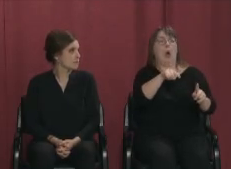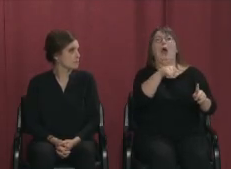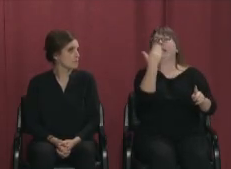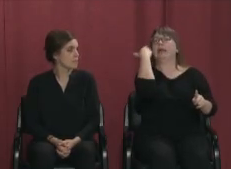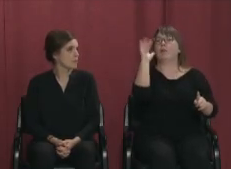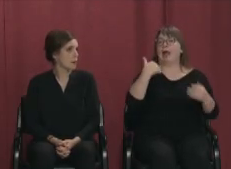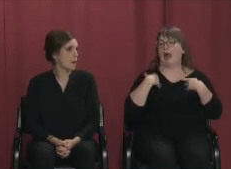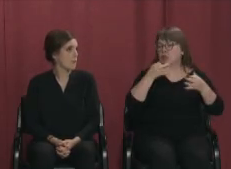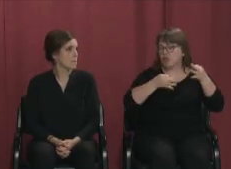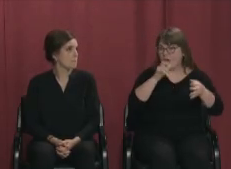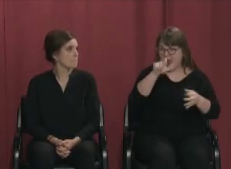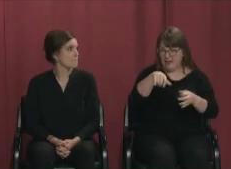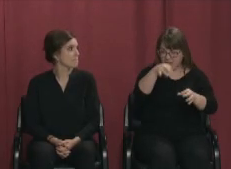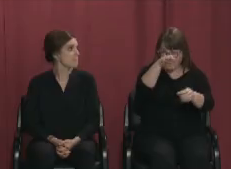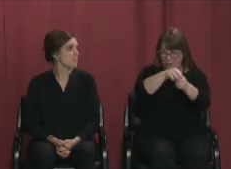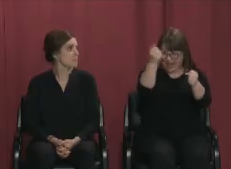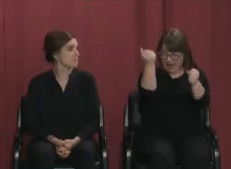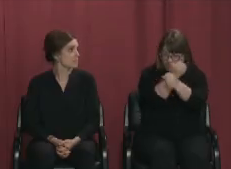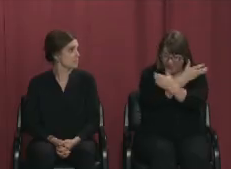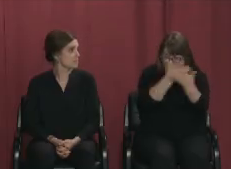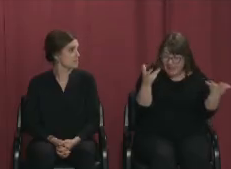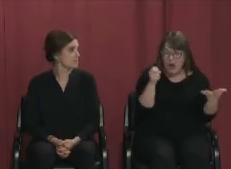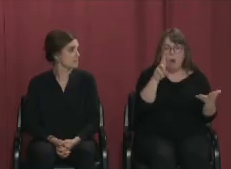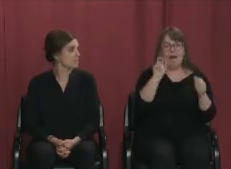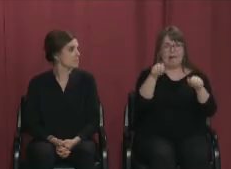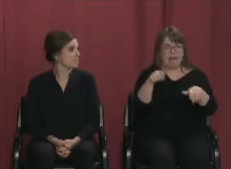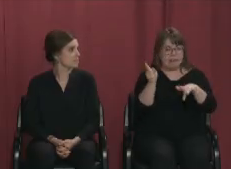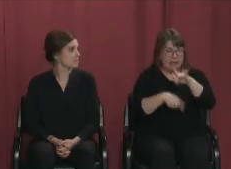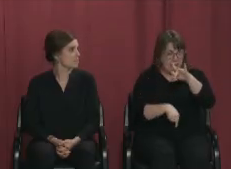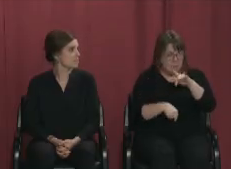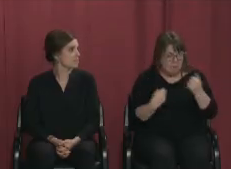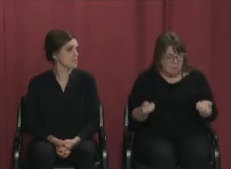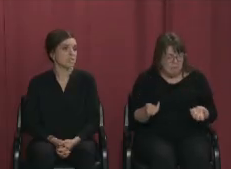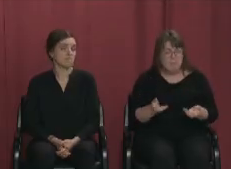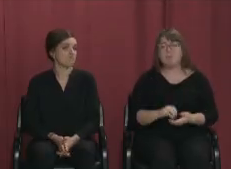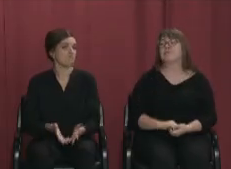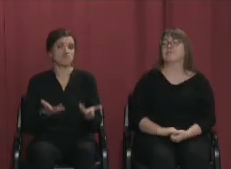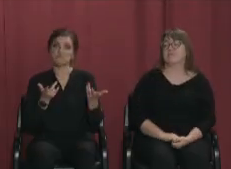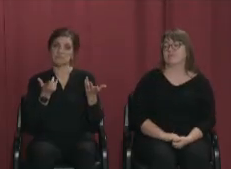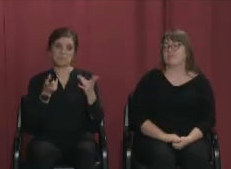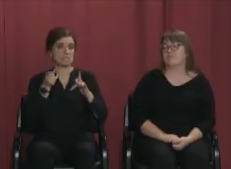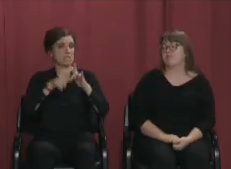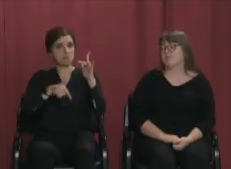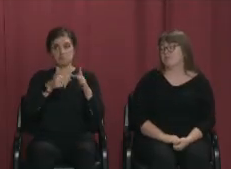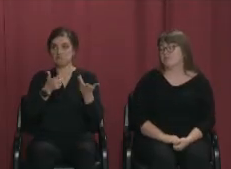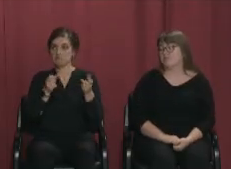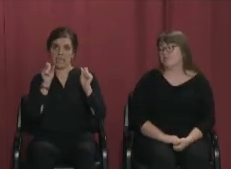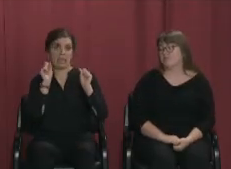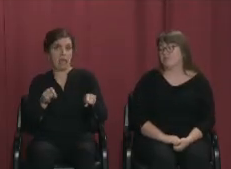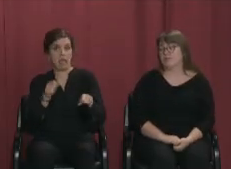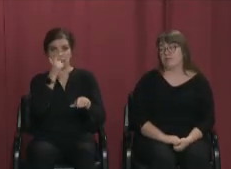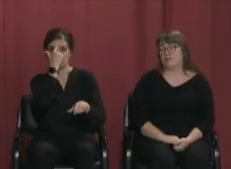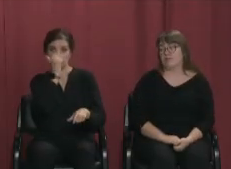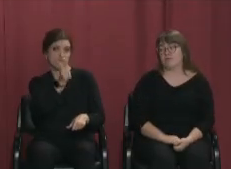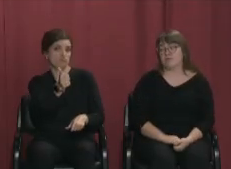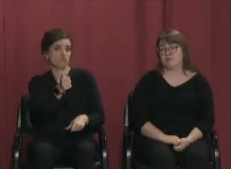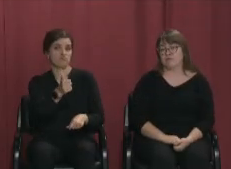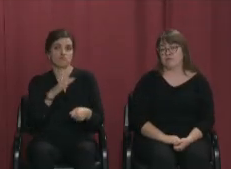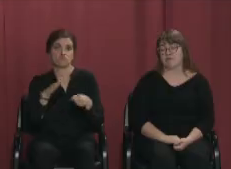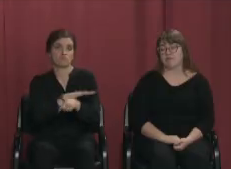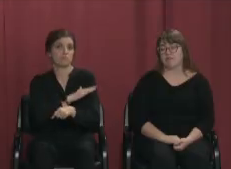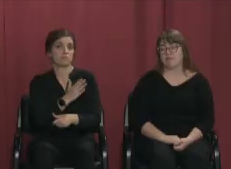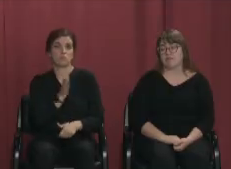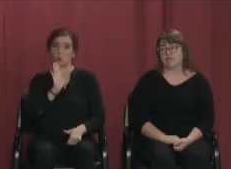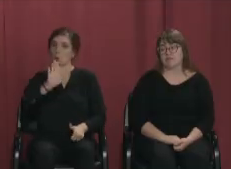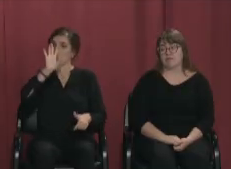to be valid? You do not. You can skip a race if you want. That's up to you. your